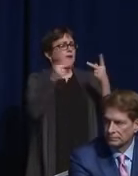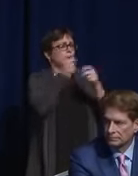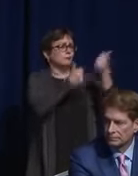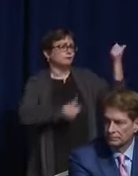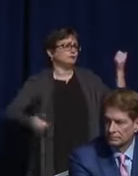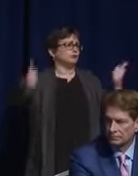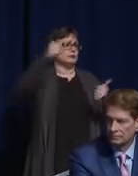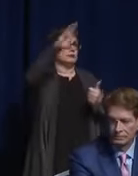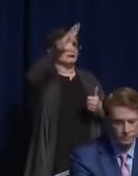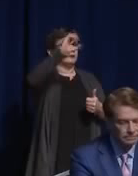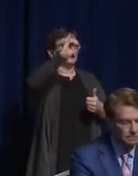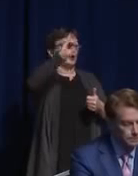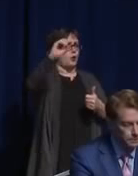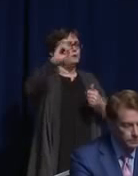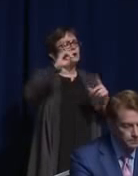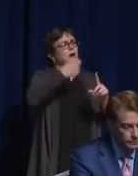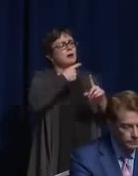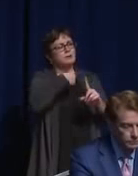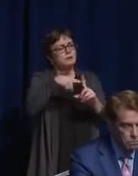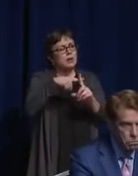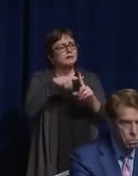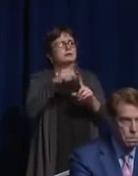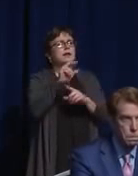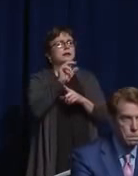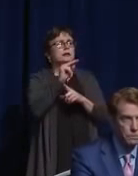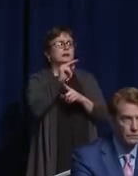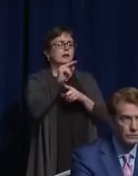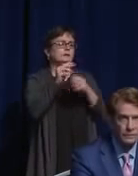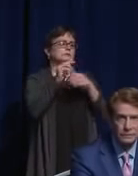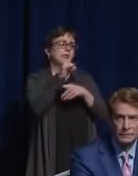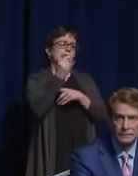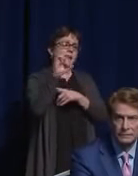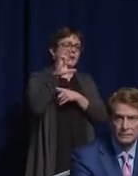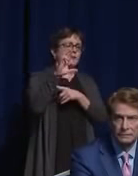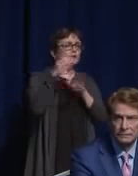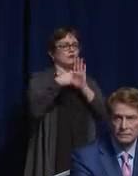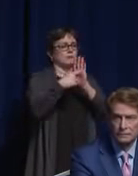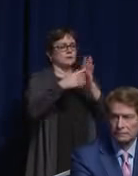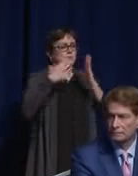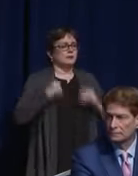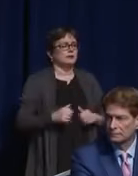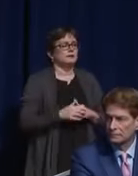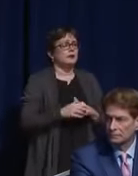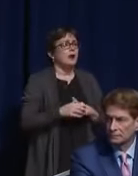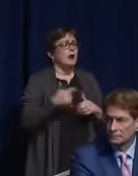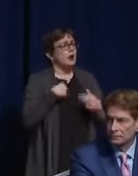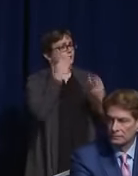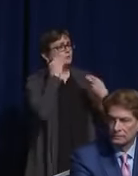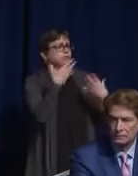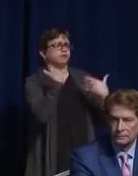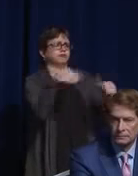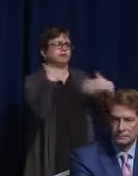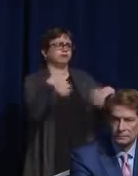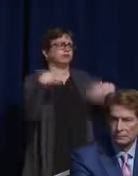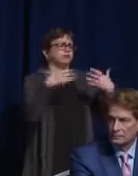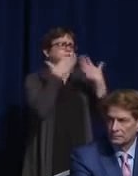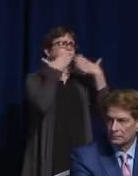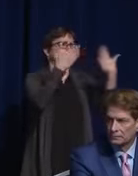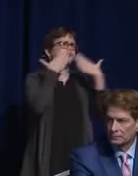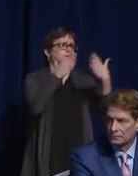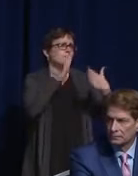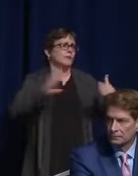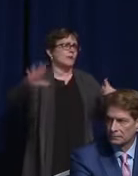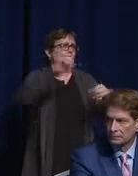I expressed, among other things, to them our gratitude for their continued hard work and selflessness. We know